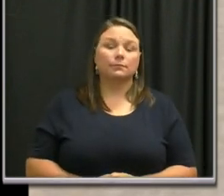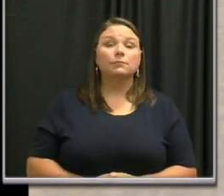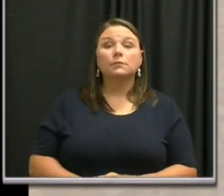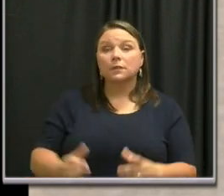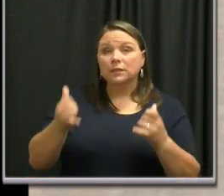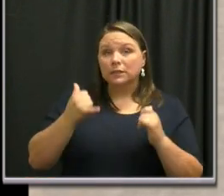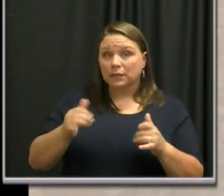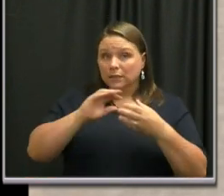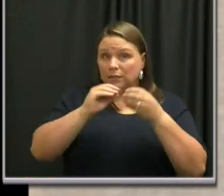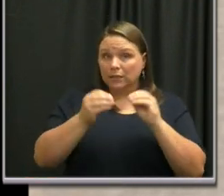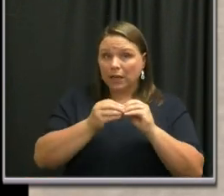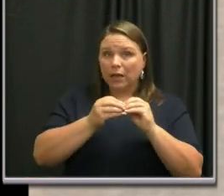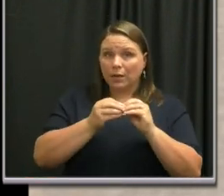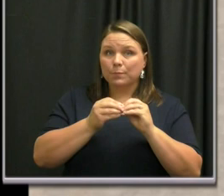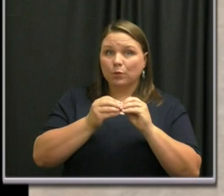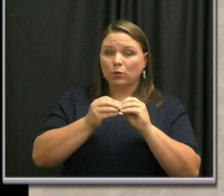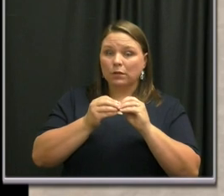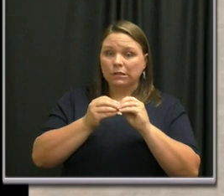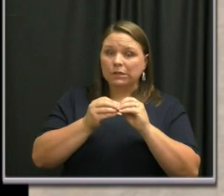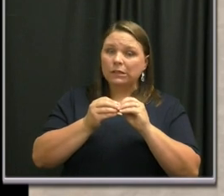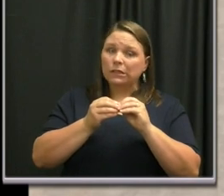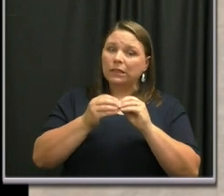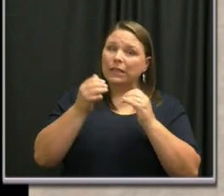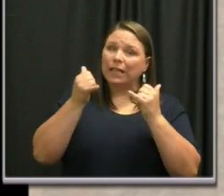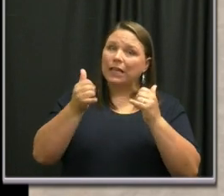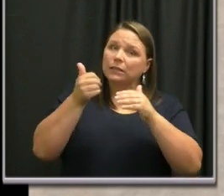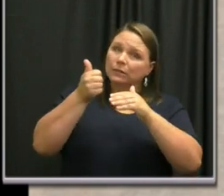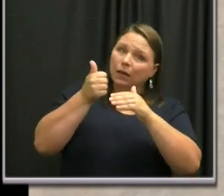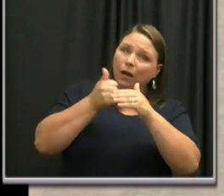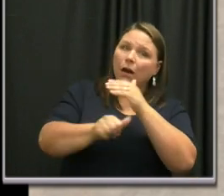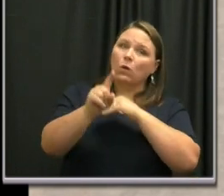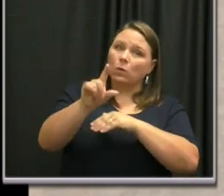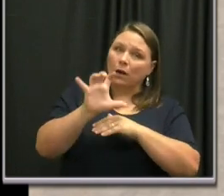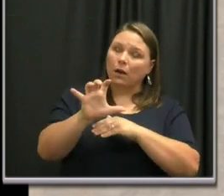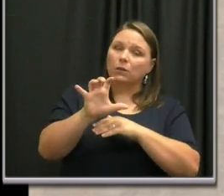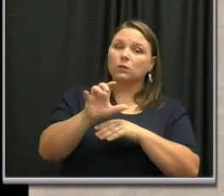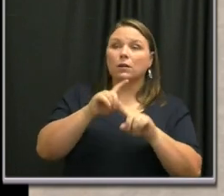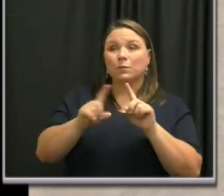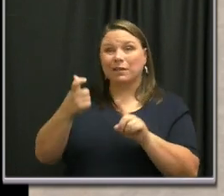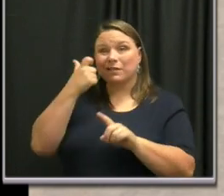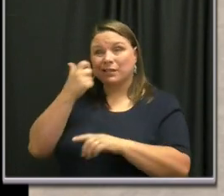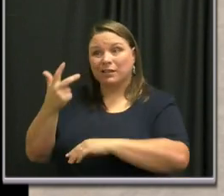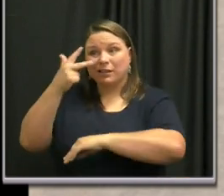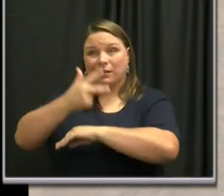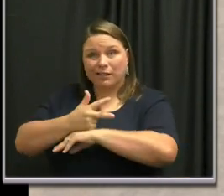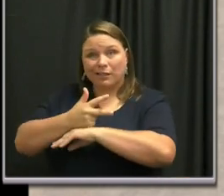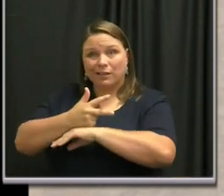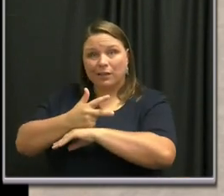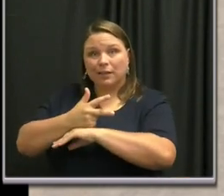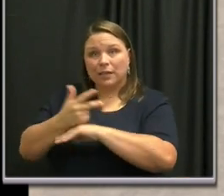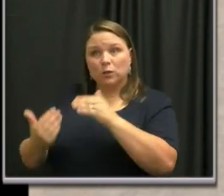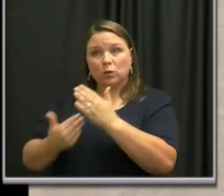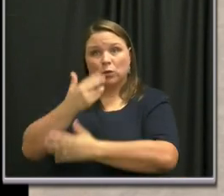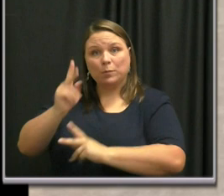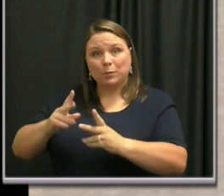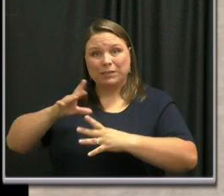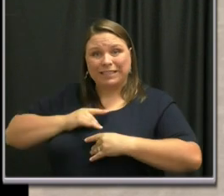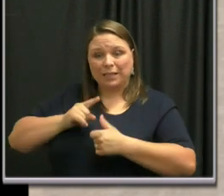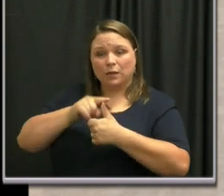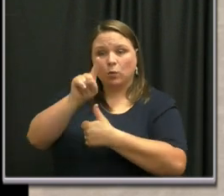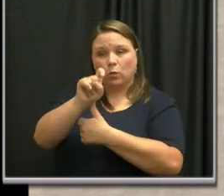Today's number of new cases is back under 100. Over the past 3 days, the new case numbers were